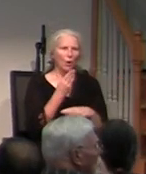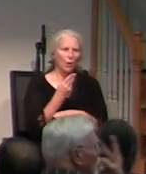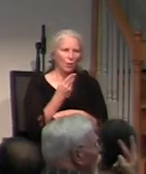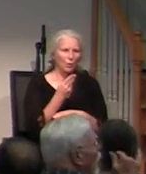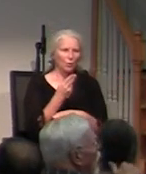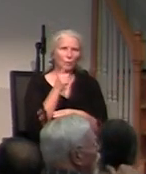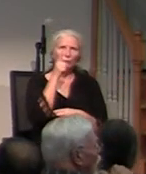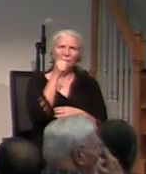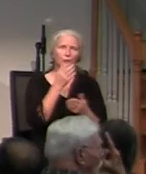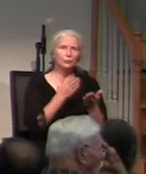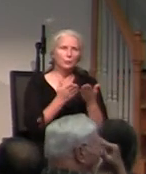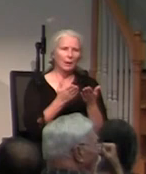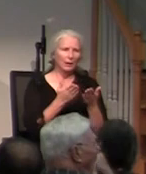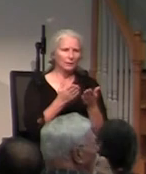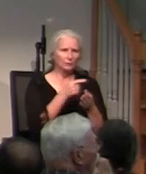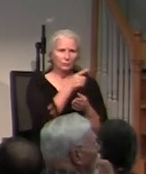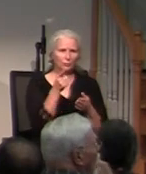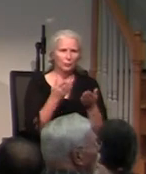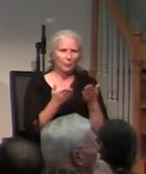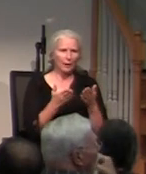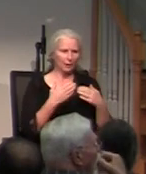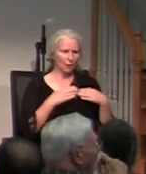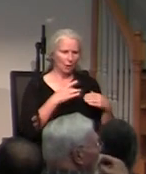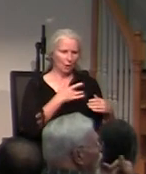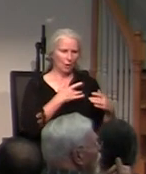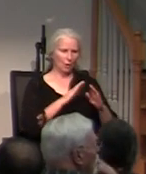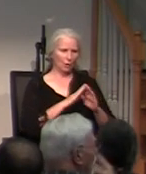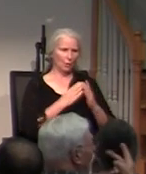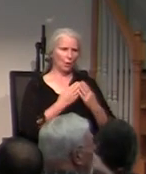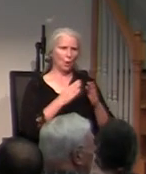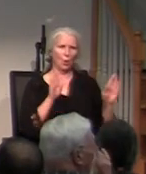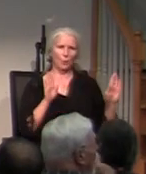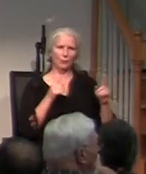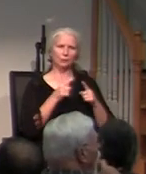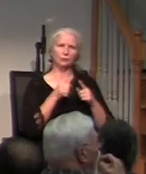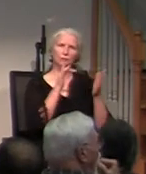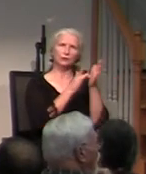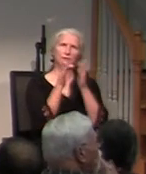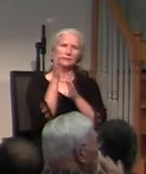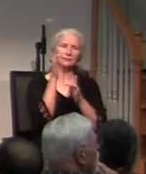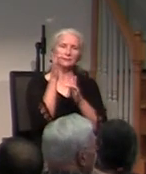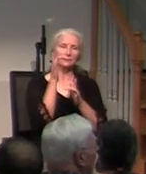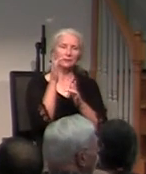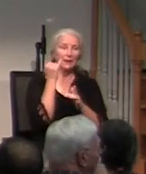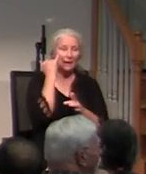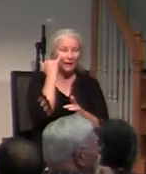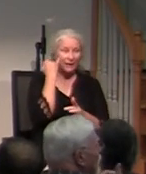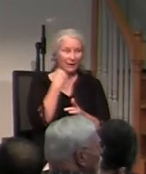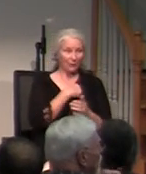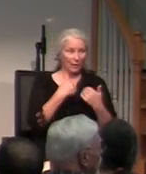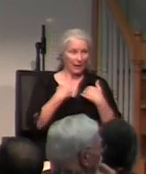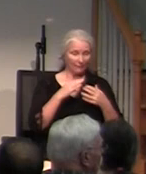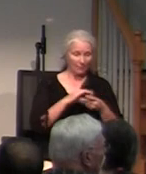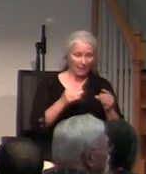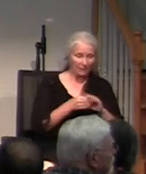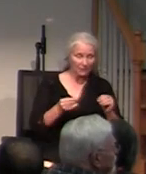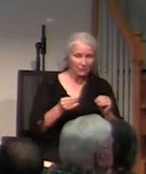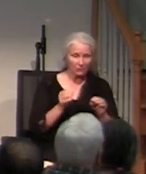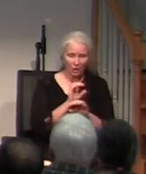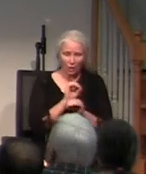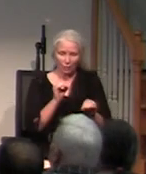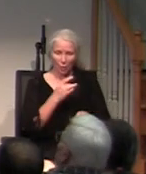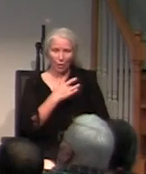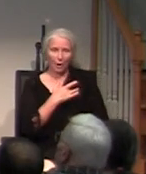to Jesus, because we might have a message, but if he doesn't have our heart, We don't really have a message. We don't have an